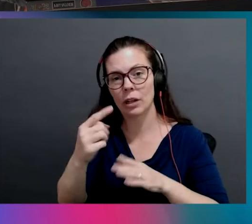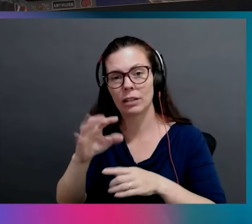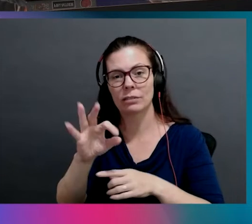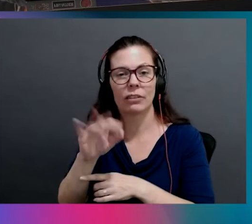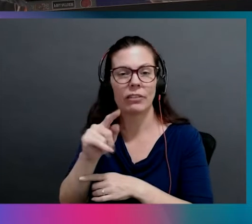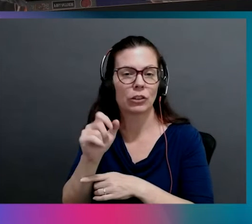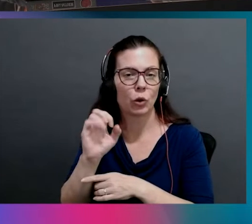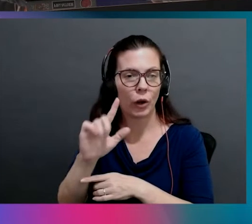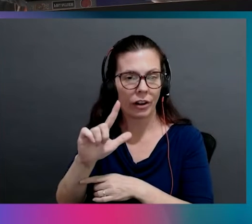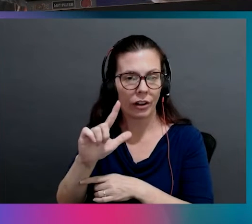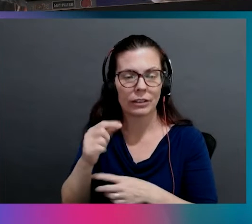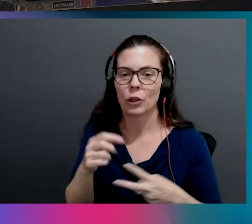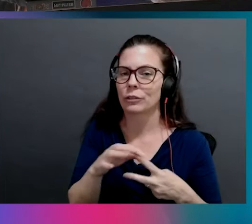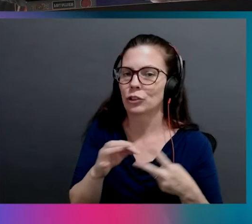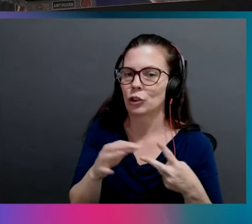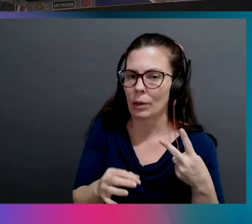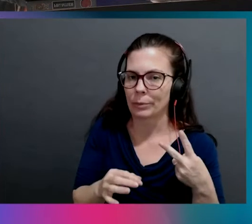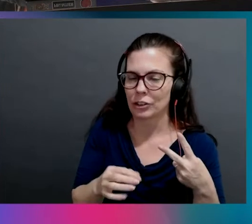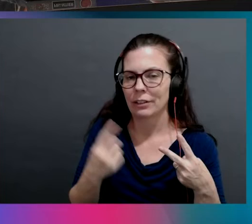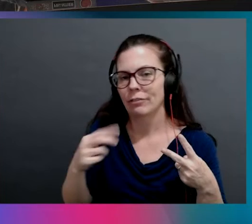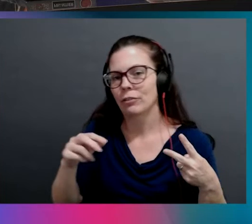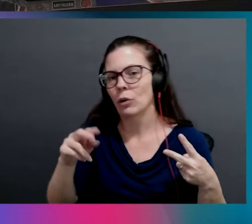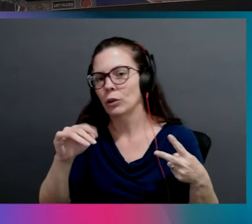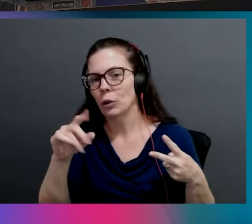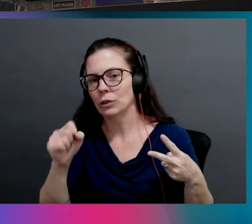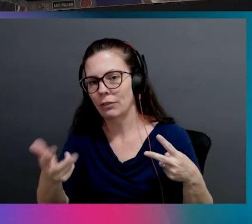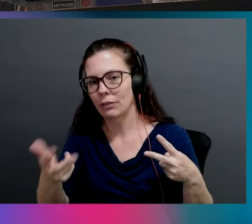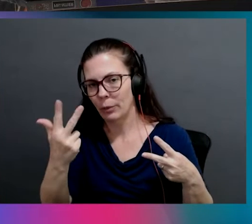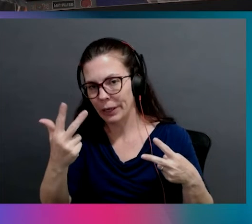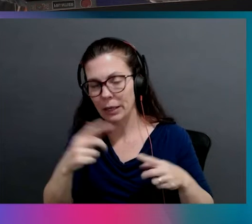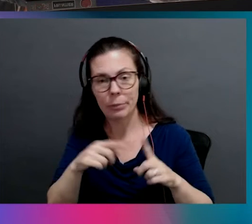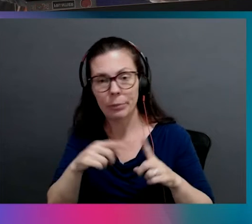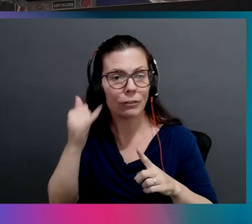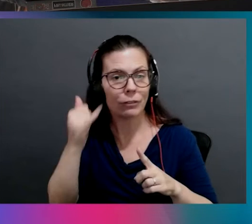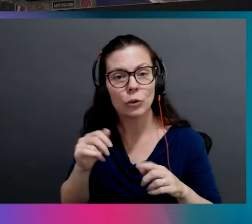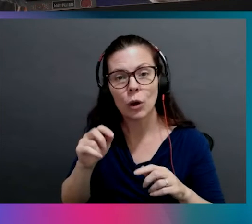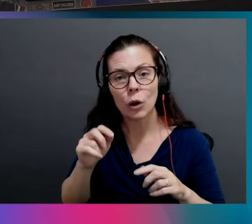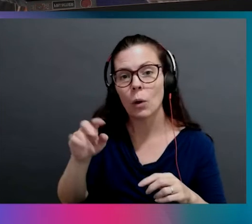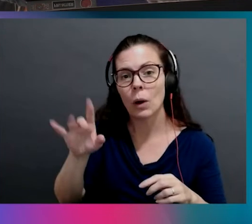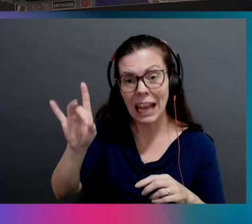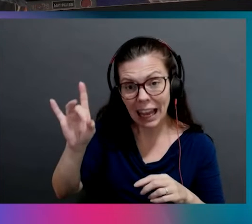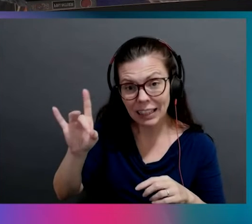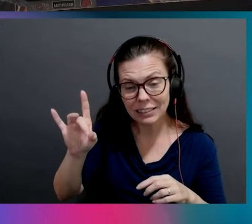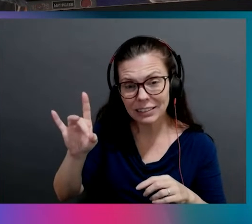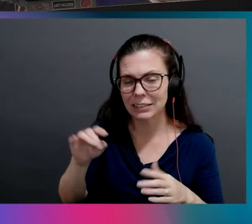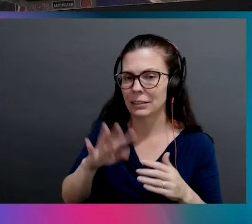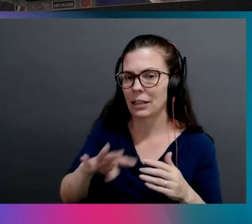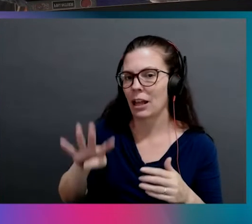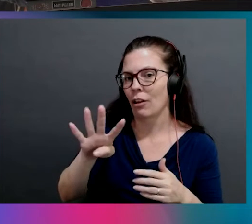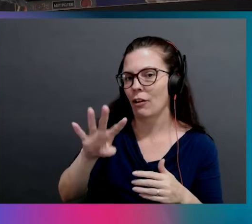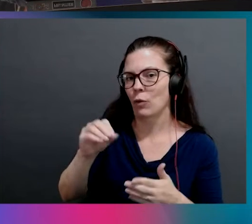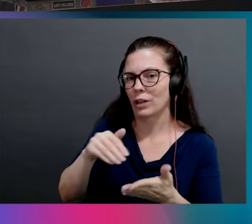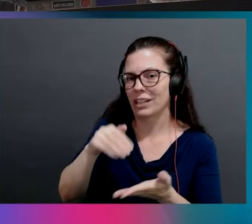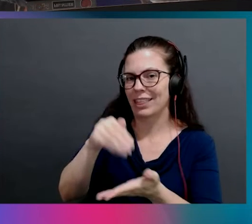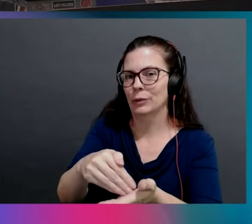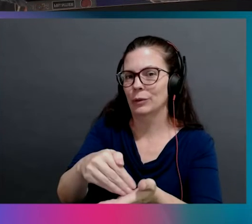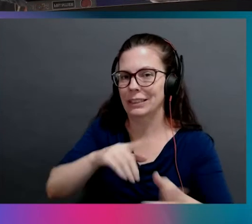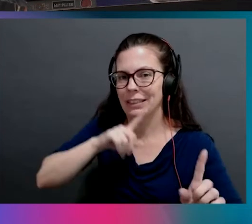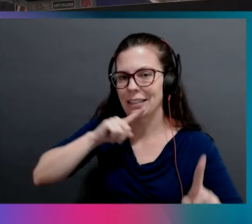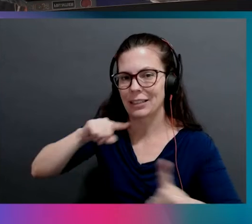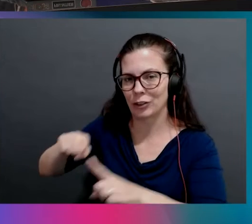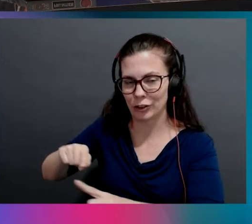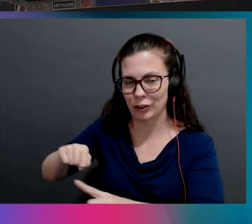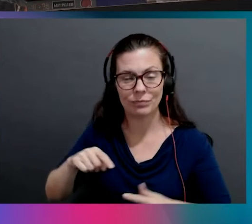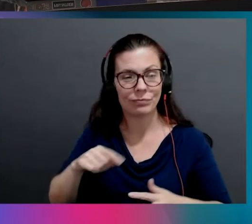2 options for nodes of 3. But if you go up to like 8 nodes, that's about 40,000 permutations. If you go up to 10 nodes, it's